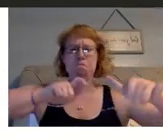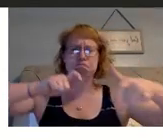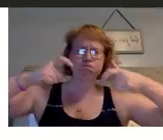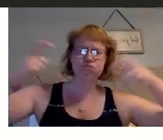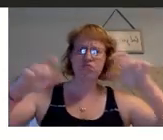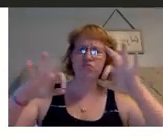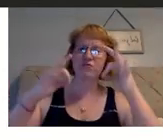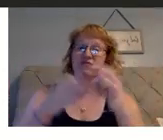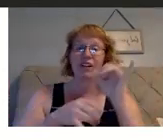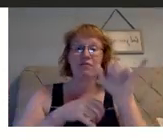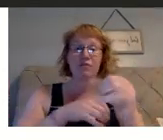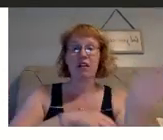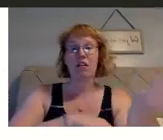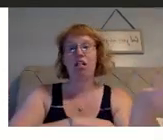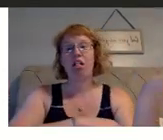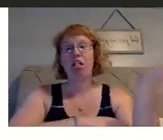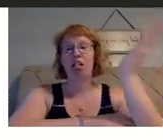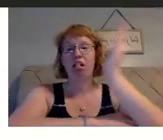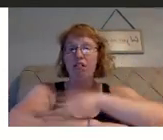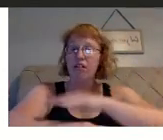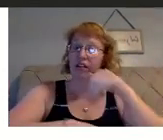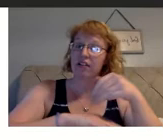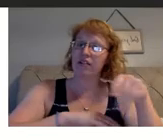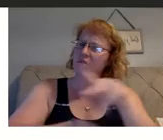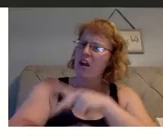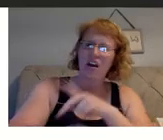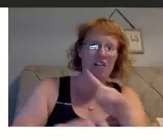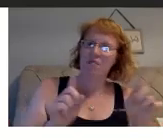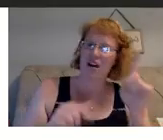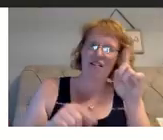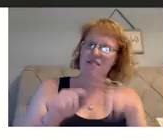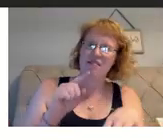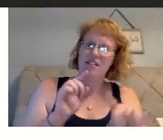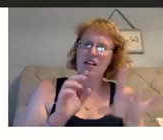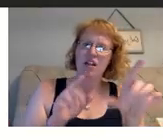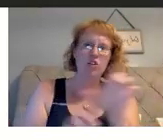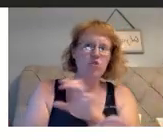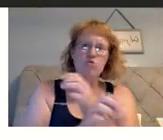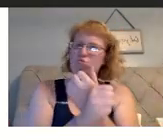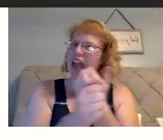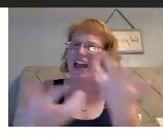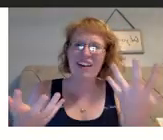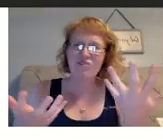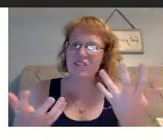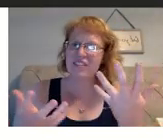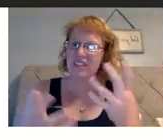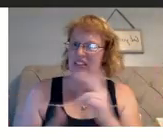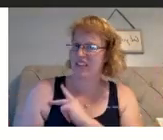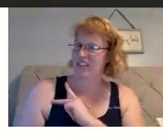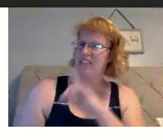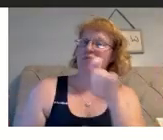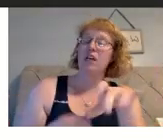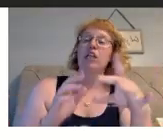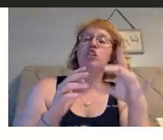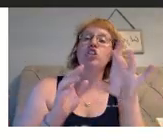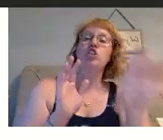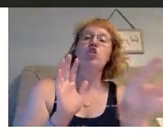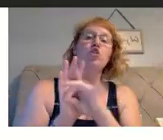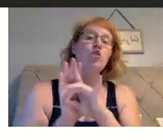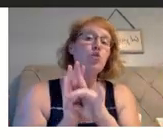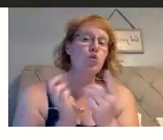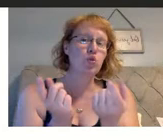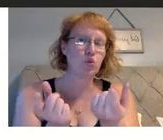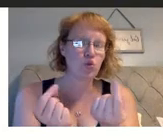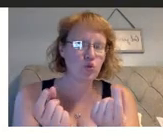family will spend all day at the park, but they cannot do everything. The Kinders must choose what